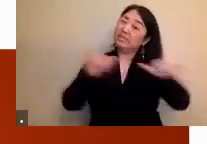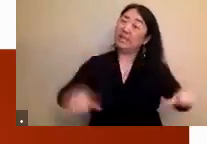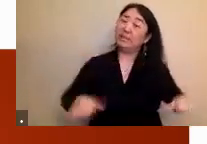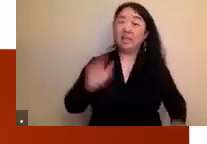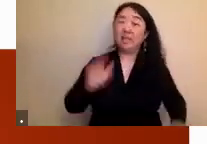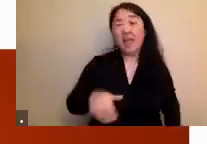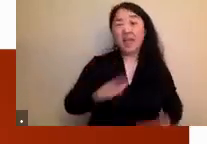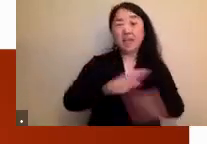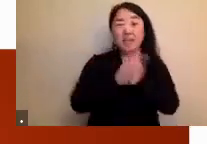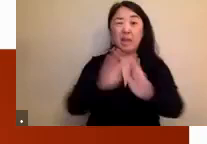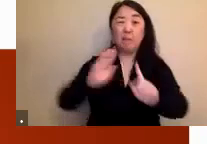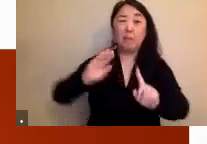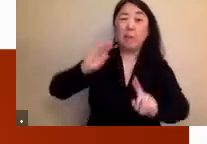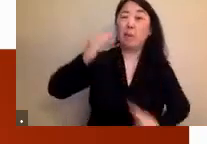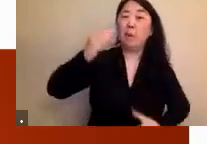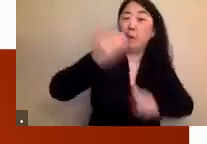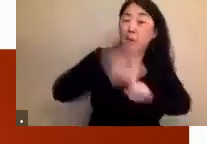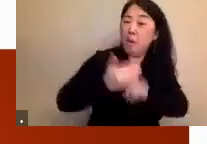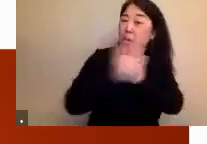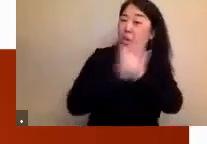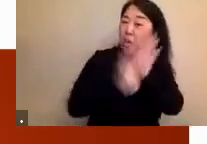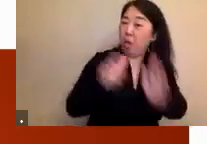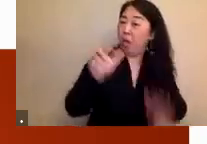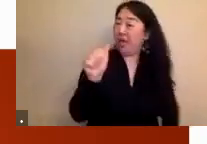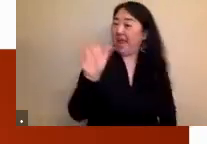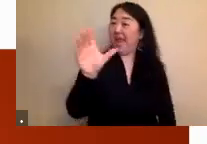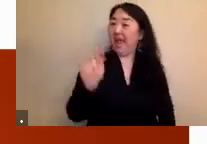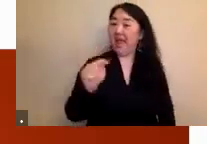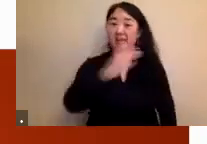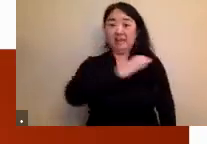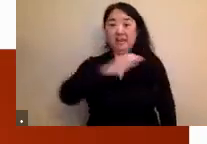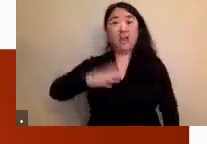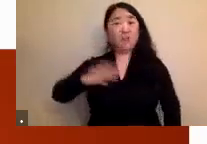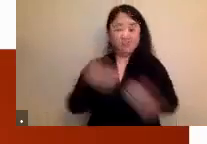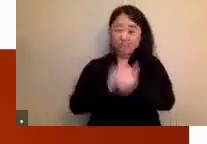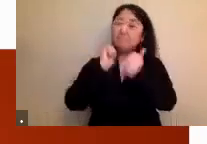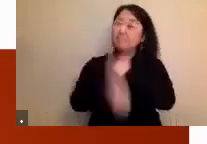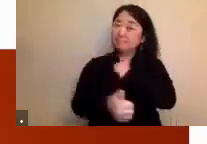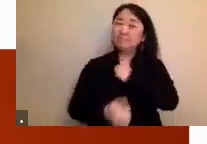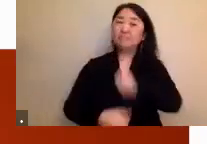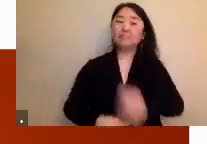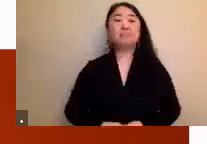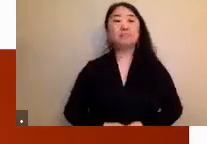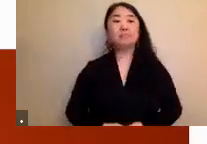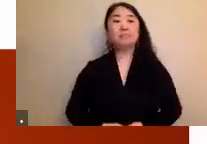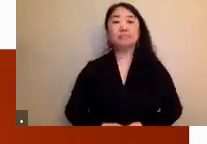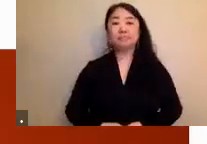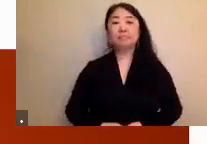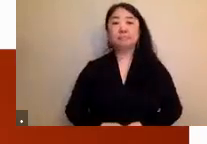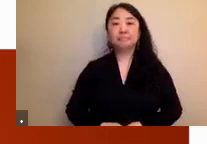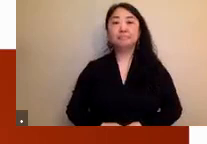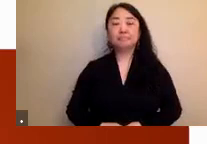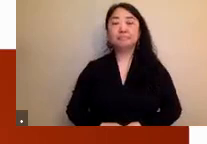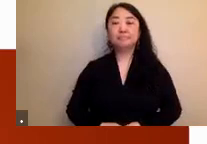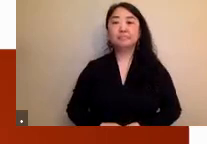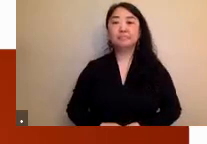a law in Congress. And so it moves on to say that